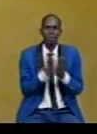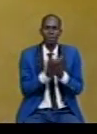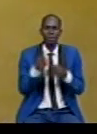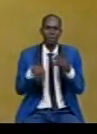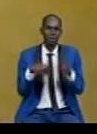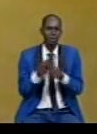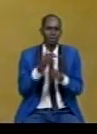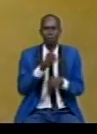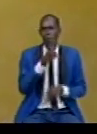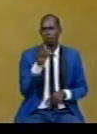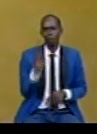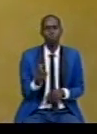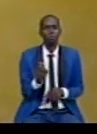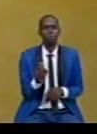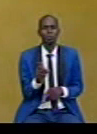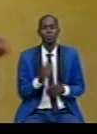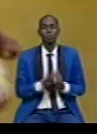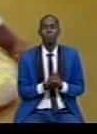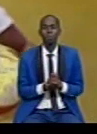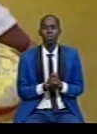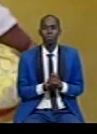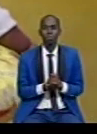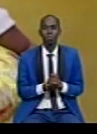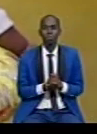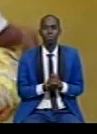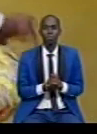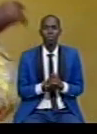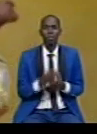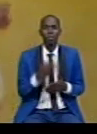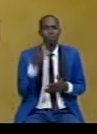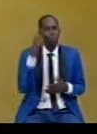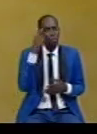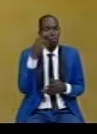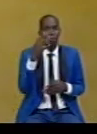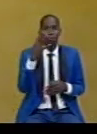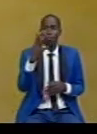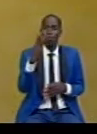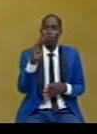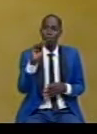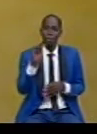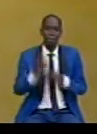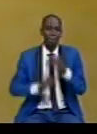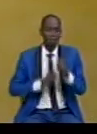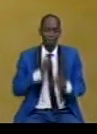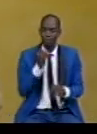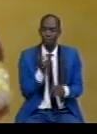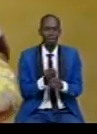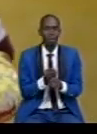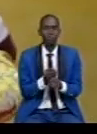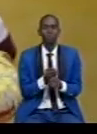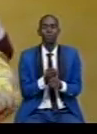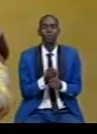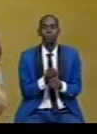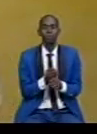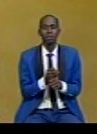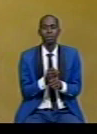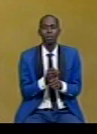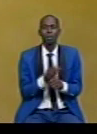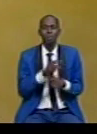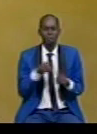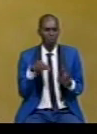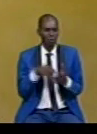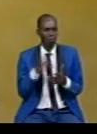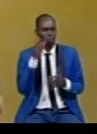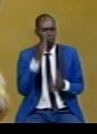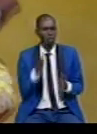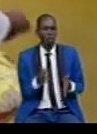like this. I can't. For good 14 years, I can't get. But this woman come and asked